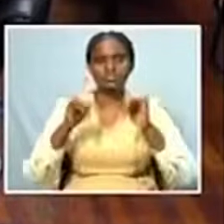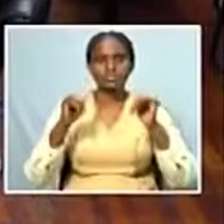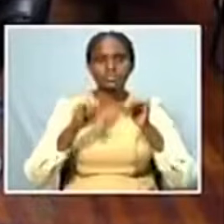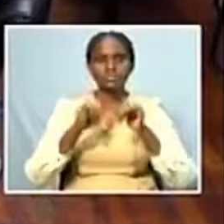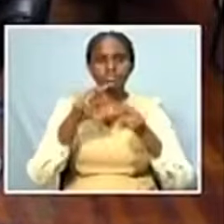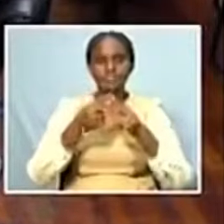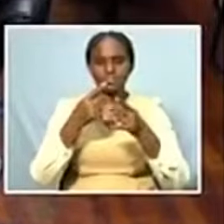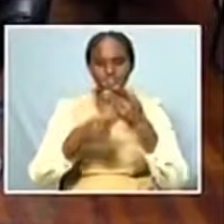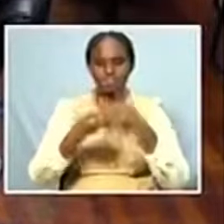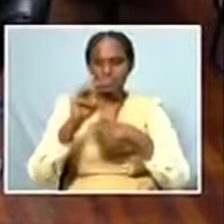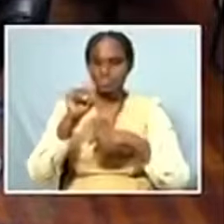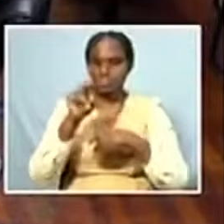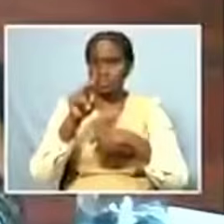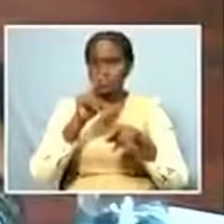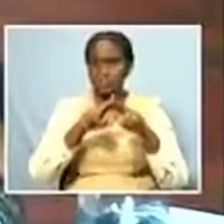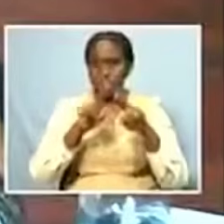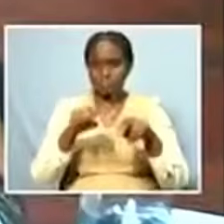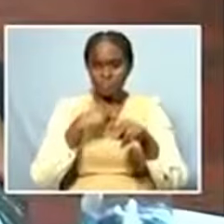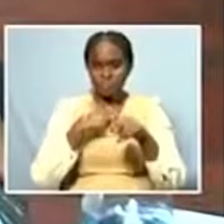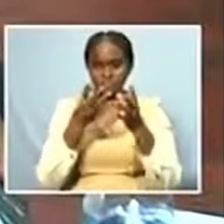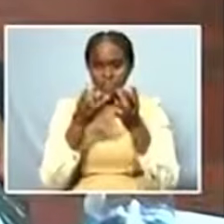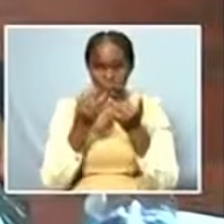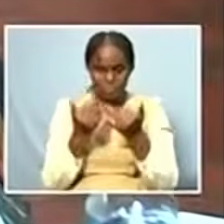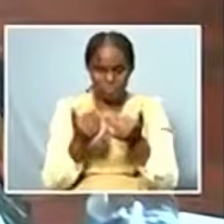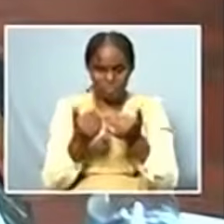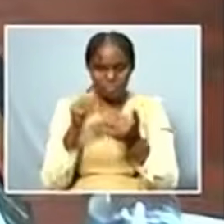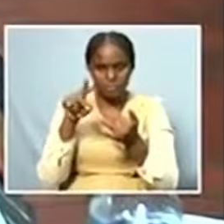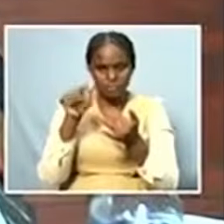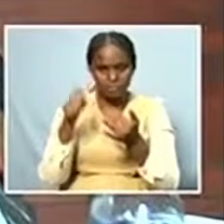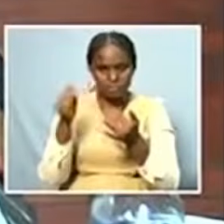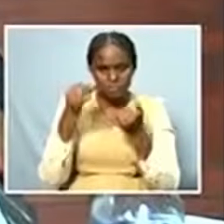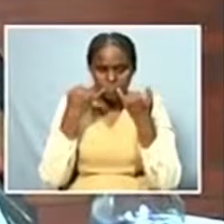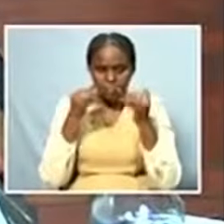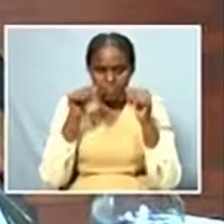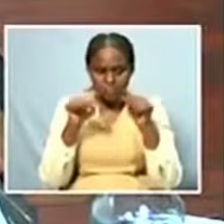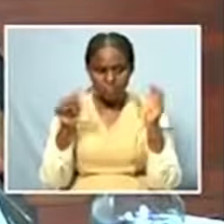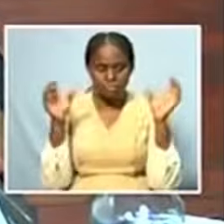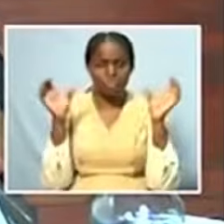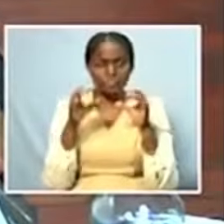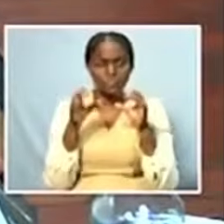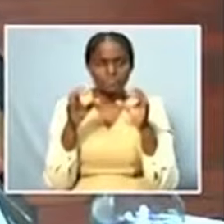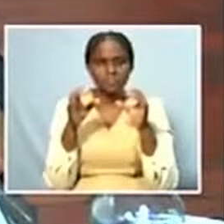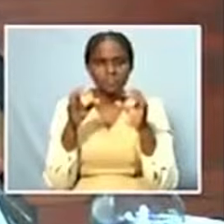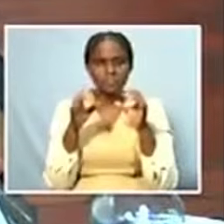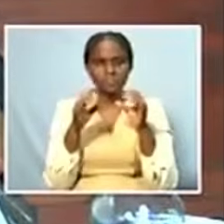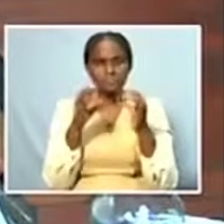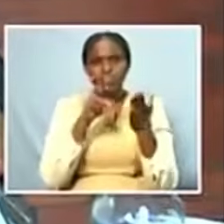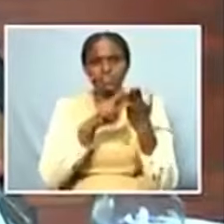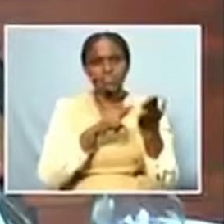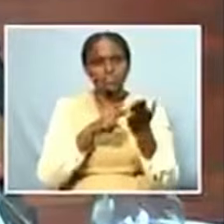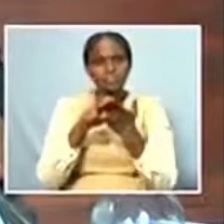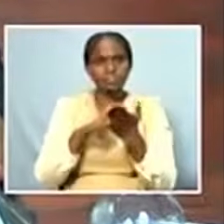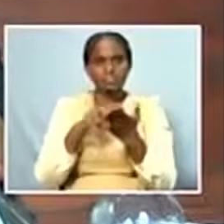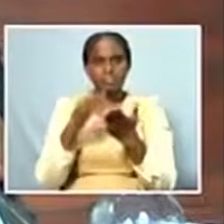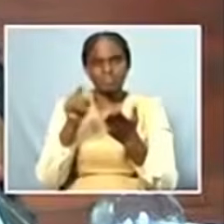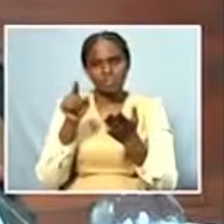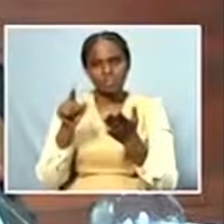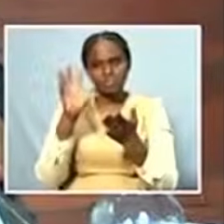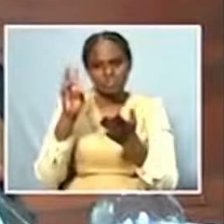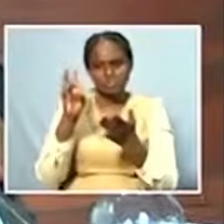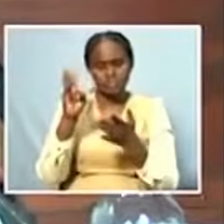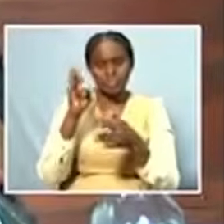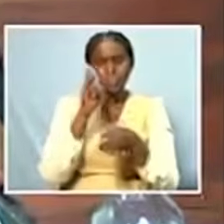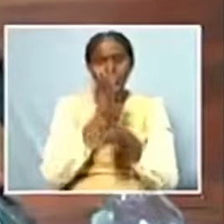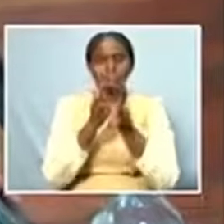Mr. Chairman, I would want maybe the PS to tell the committee the status of the 6